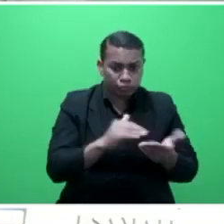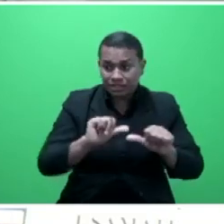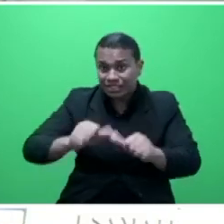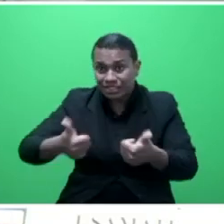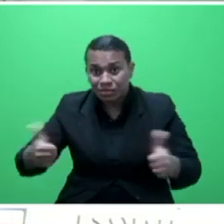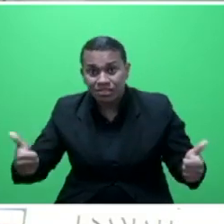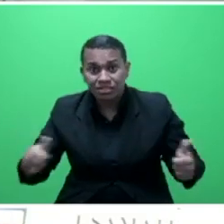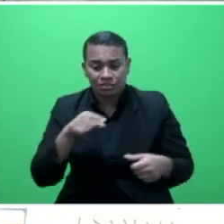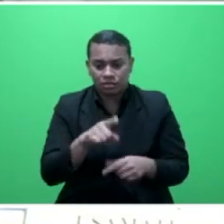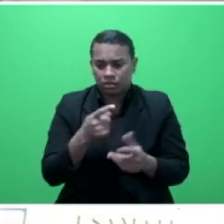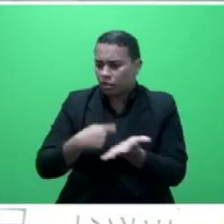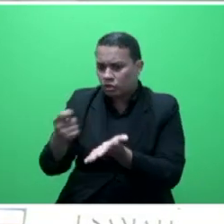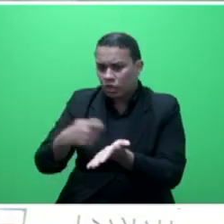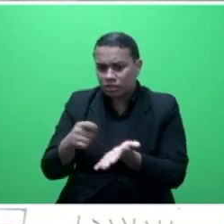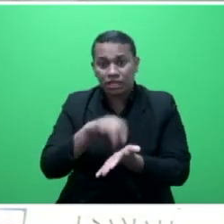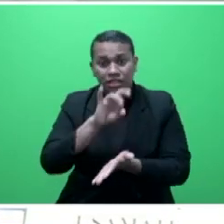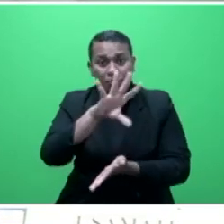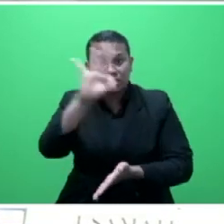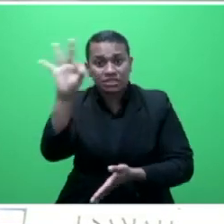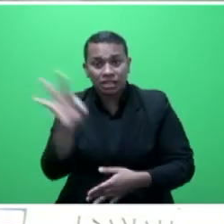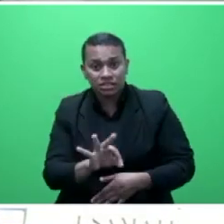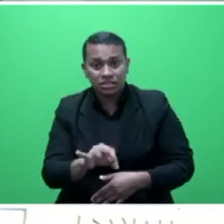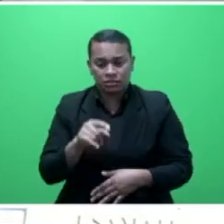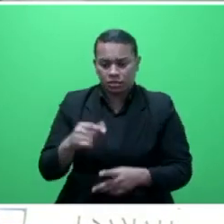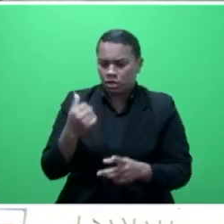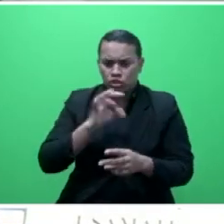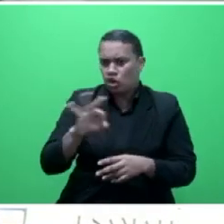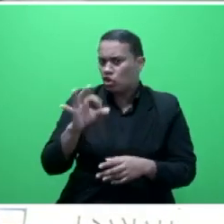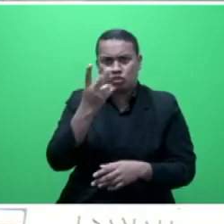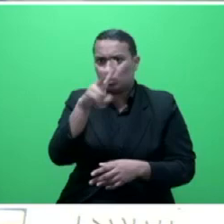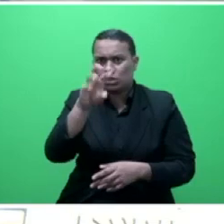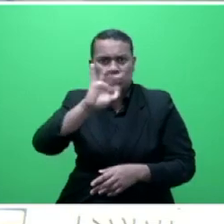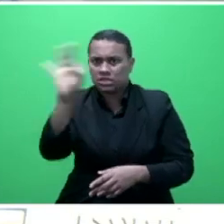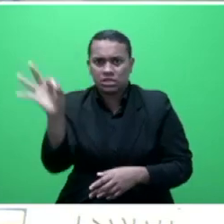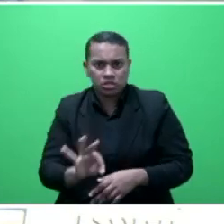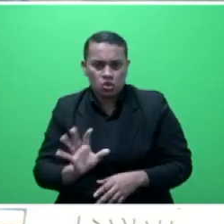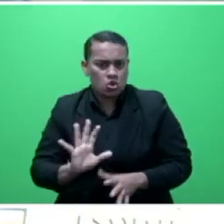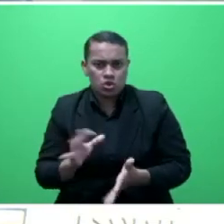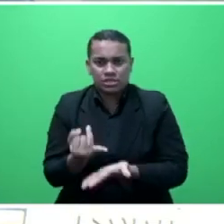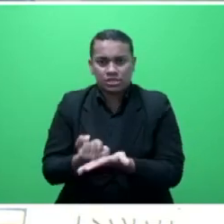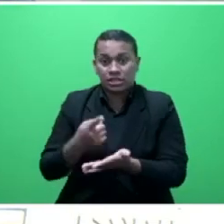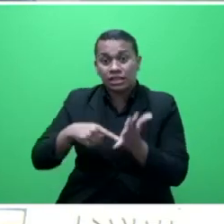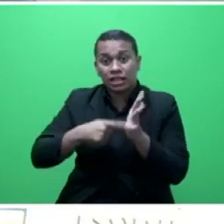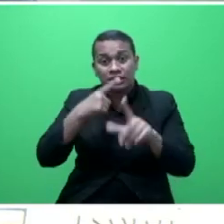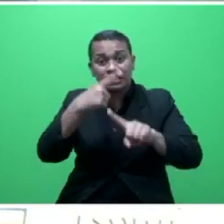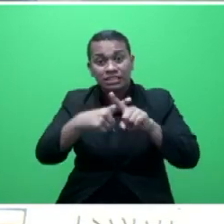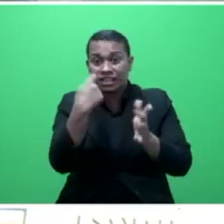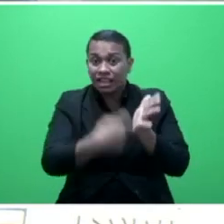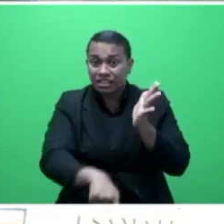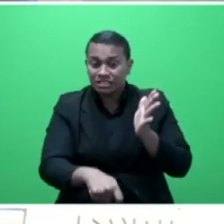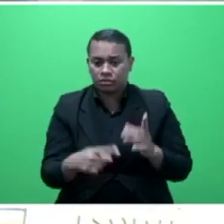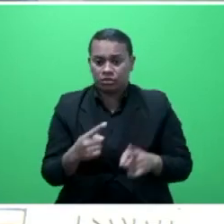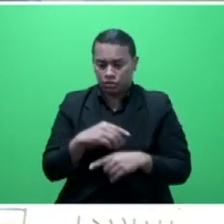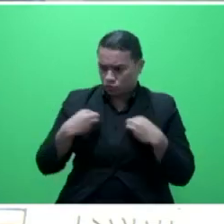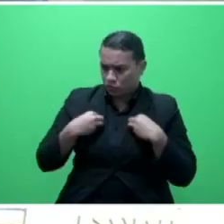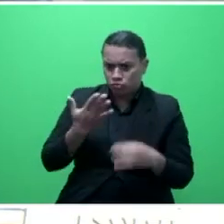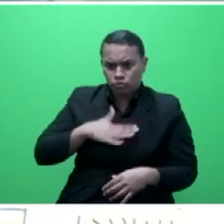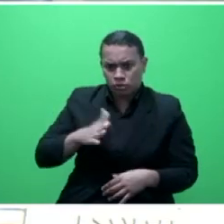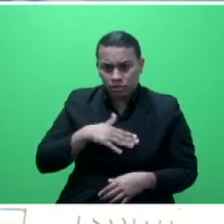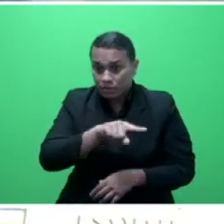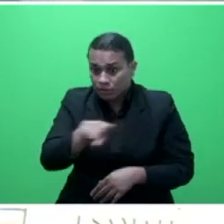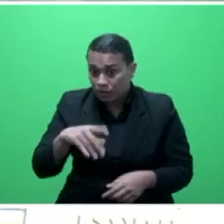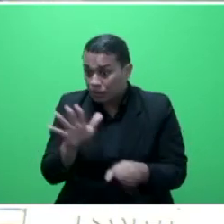10% of capital gains tax rather than 20% of income tax. And we're making ourselves a manufacturer's destination of choice with